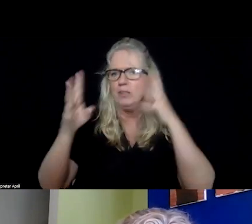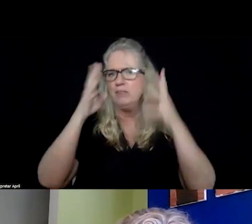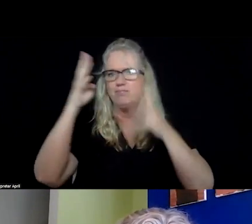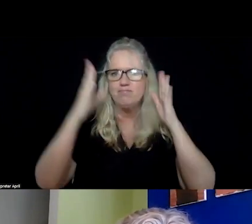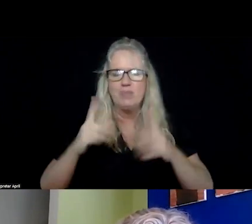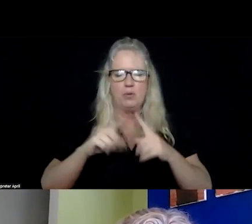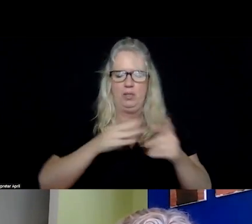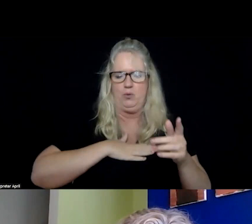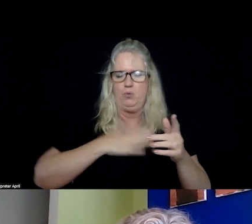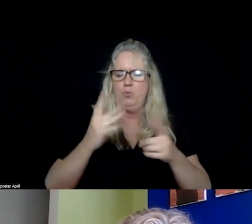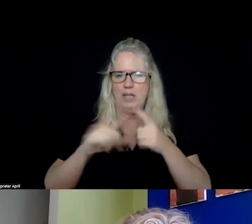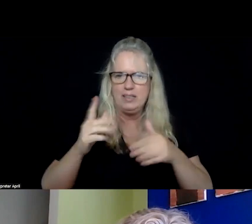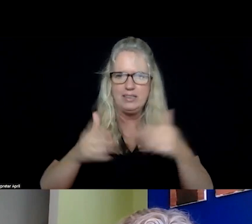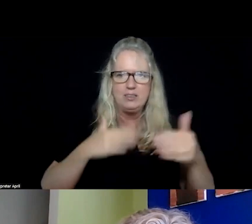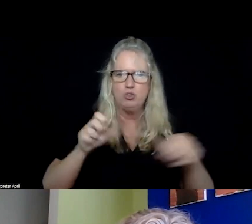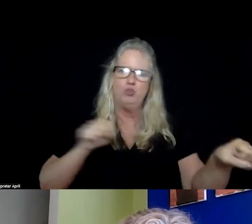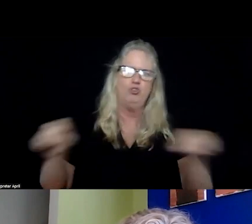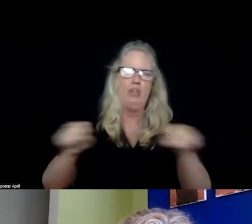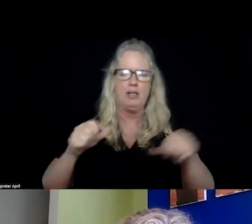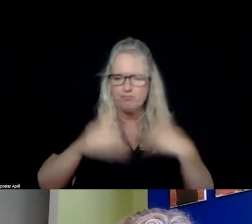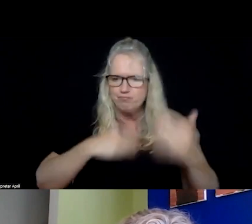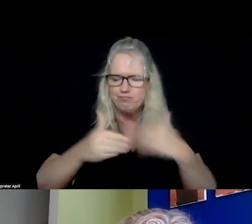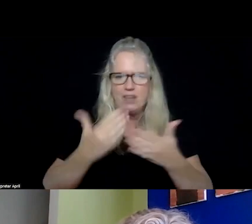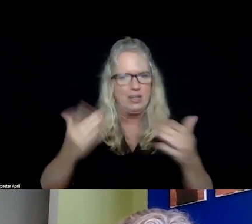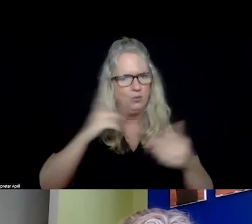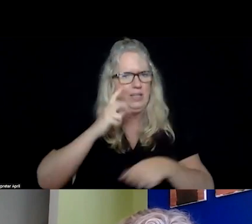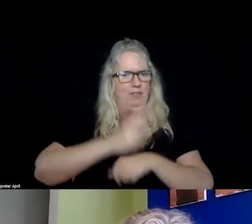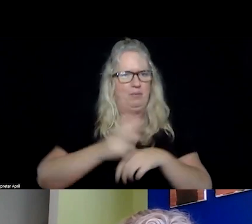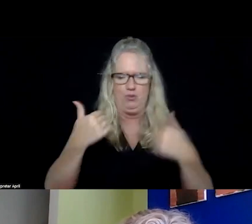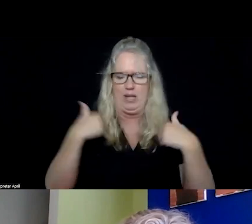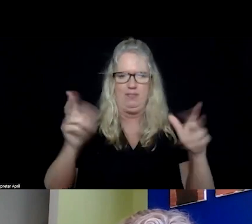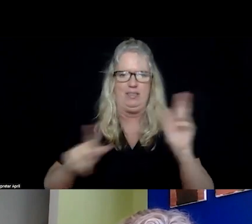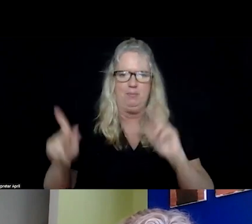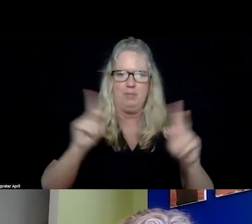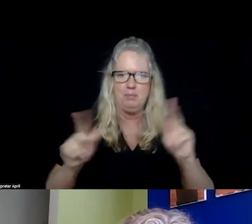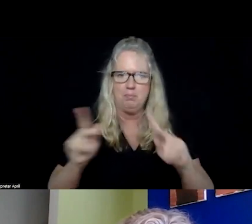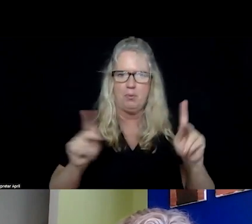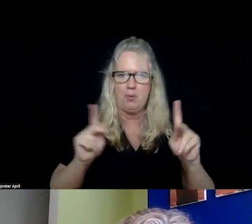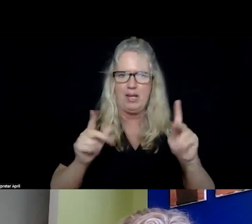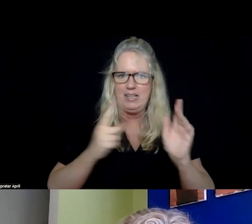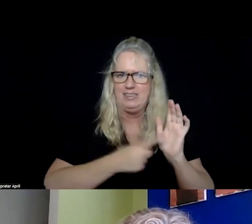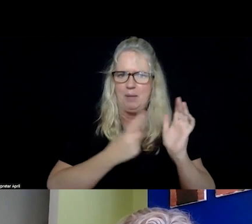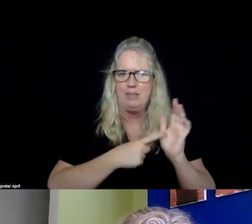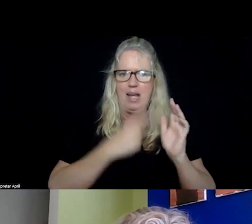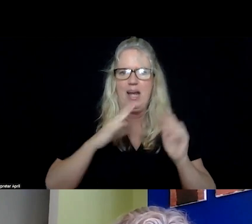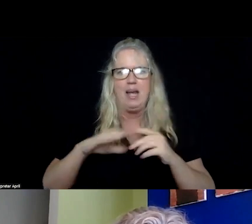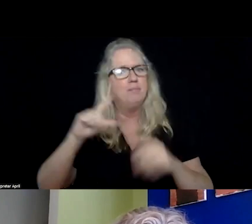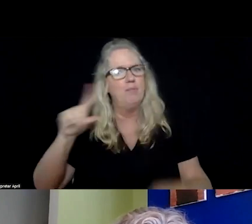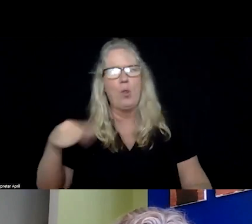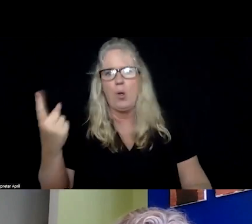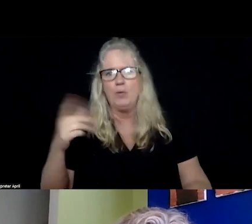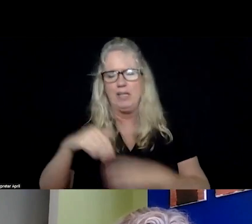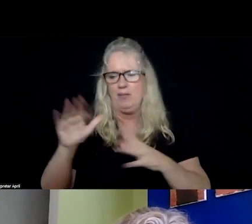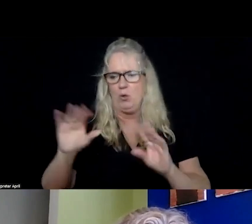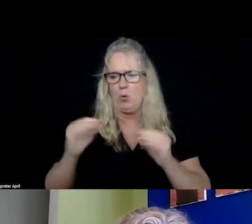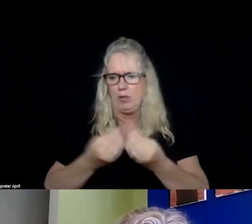sort of willing to shake things up, even when it's very difficult to do that. So to have these people who you know, sometimes they're all alone in the organization that they're at